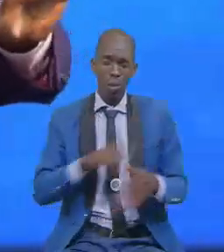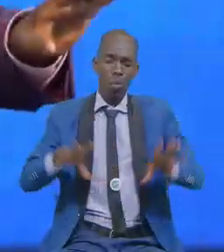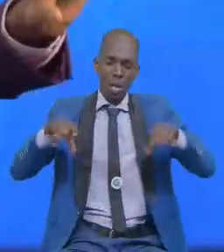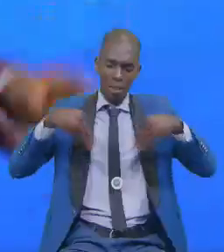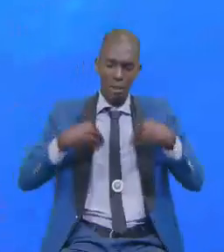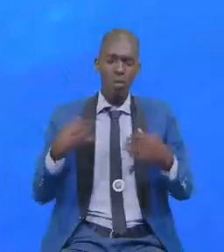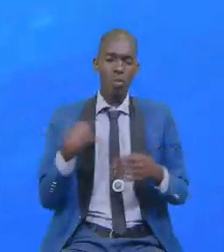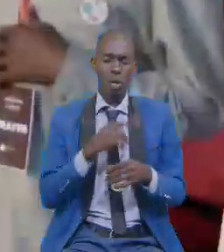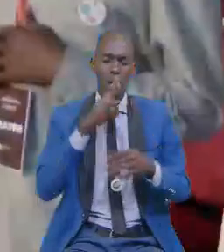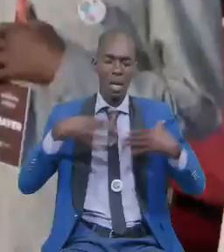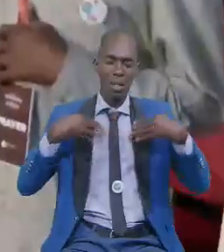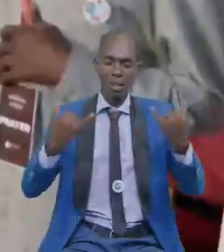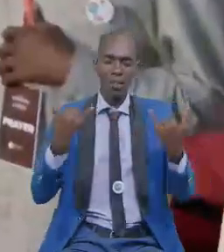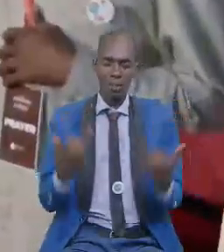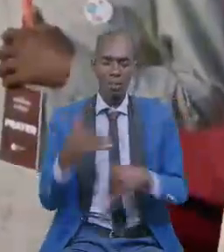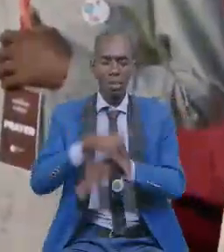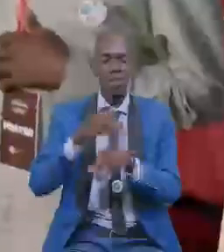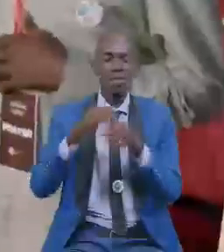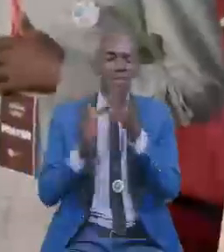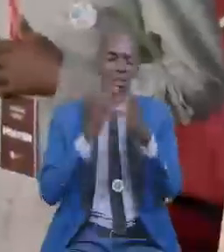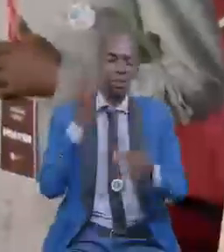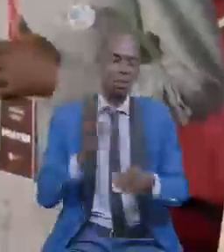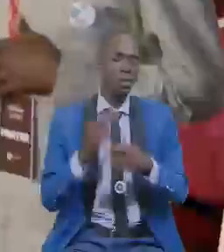in Jesus' name.